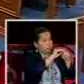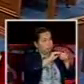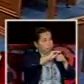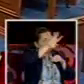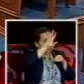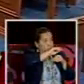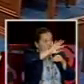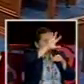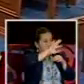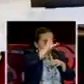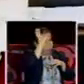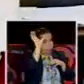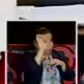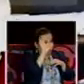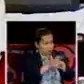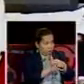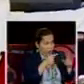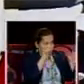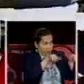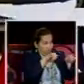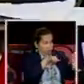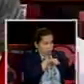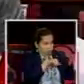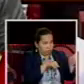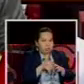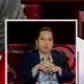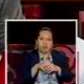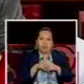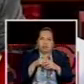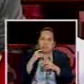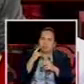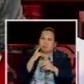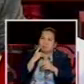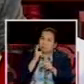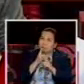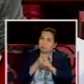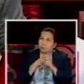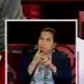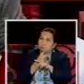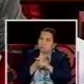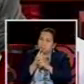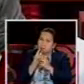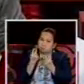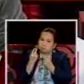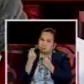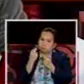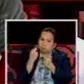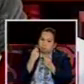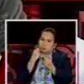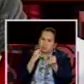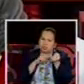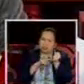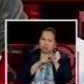ho siguro, kung tama ho yung aking recollection, mga nagsimula ho kami, Mr. Senate President, at mga